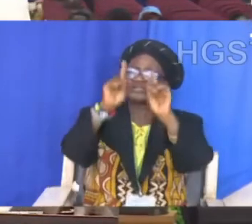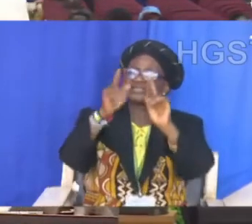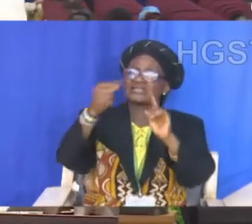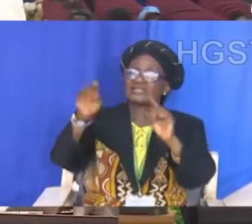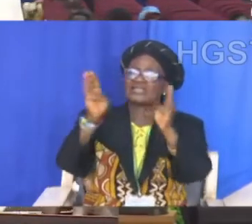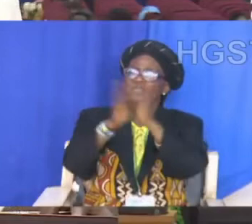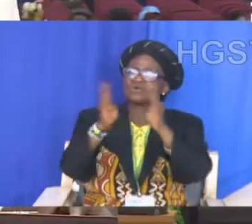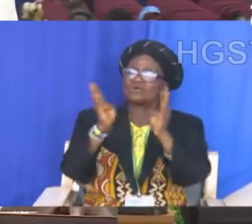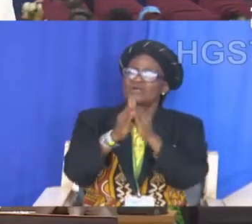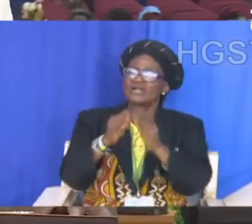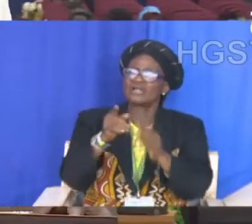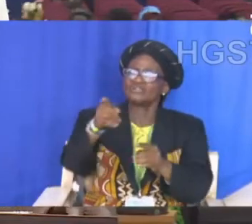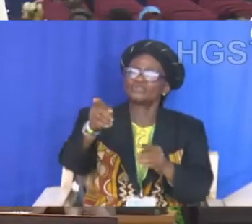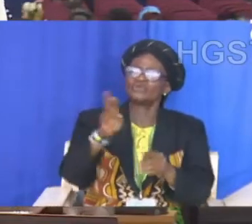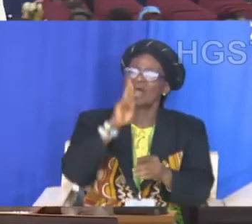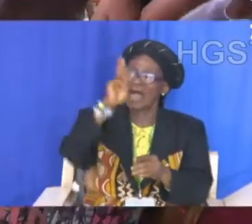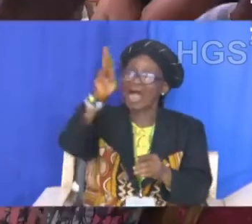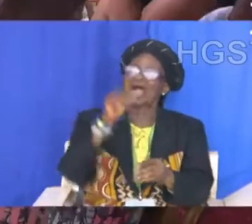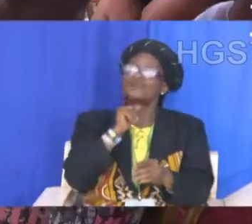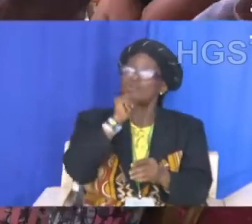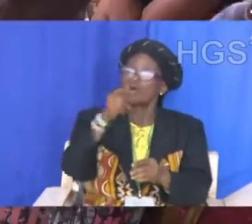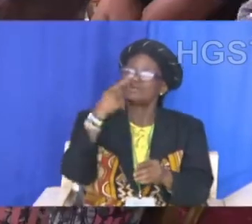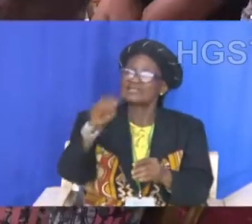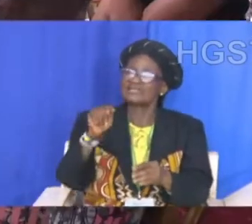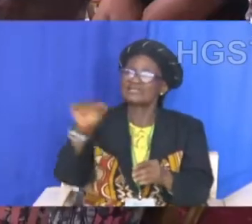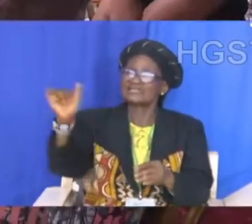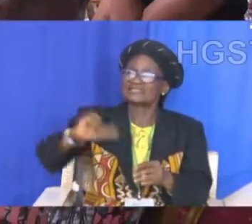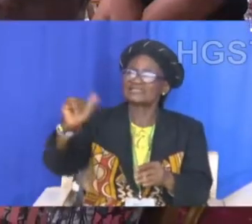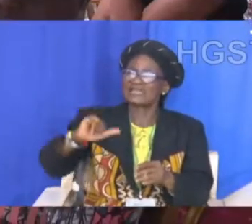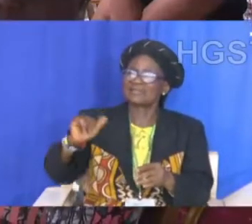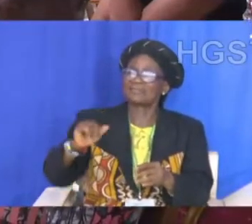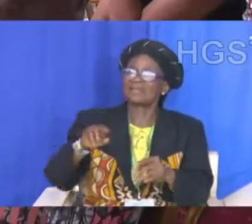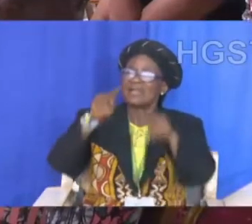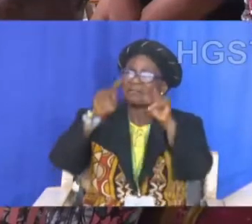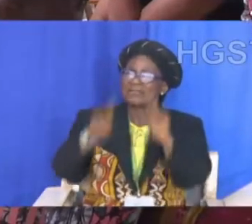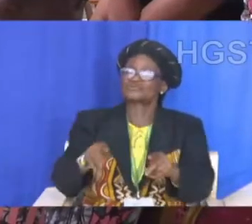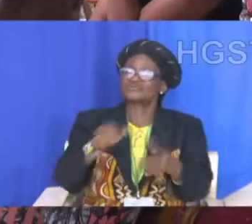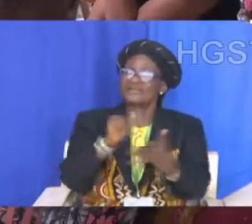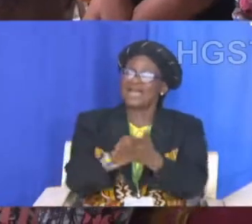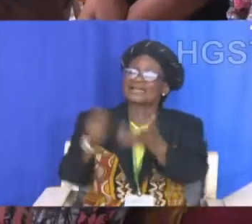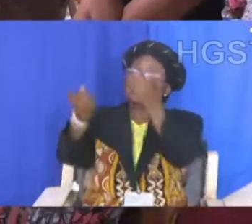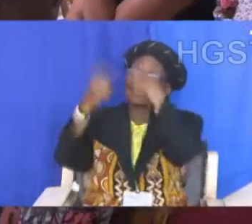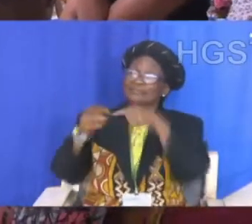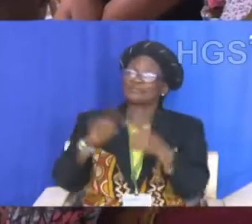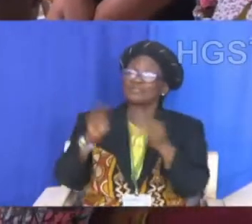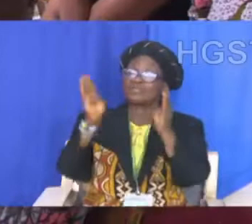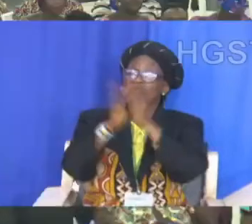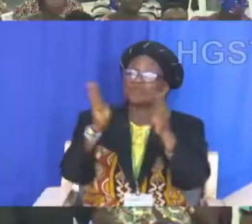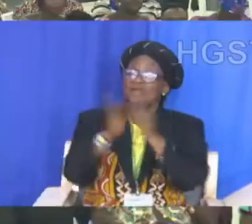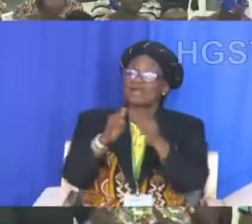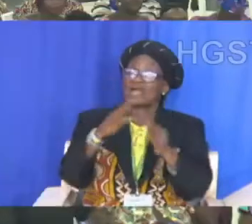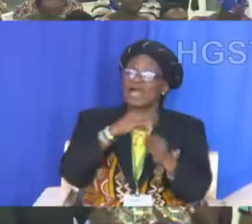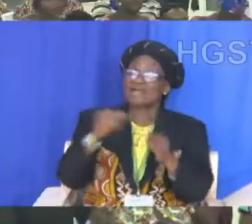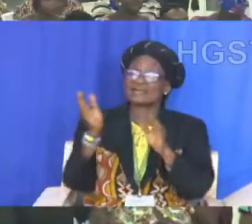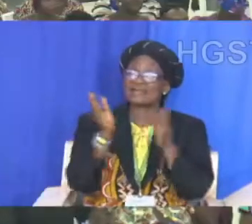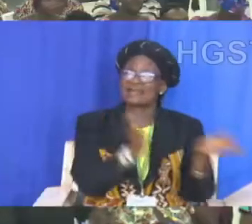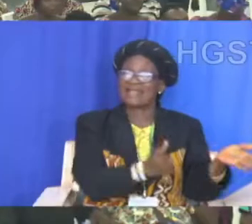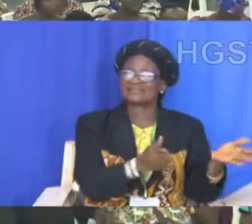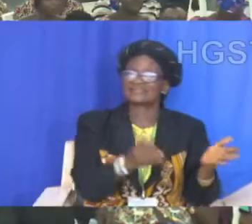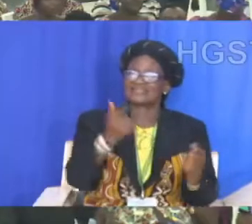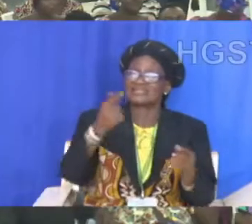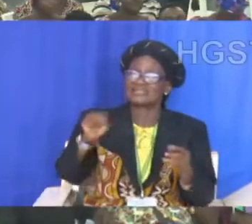You are not the same fellow who came to the Congress that left the Congress. No, no, no, no,